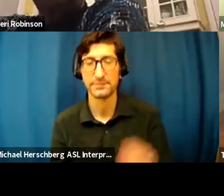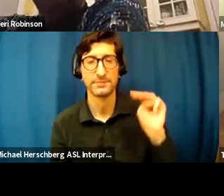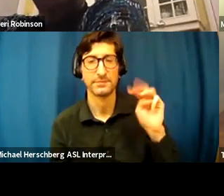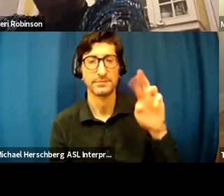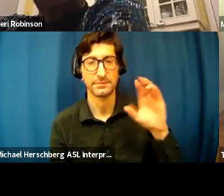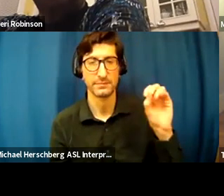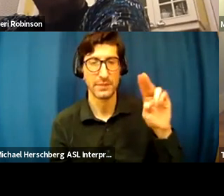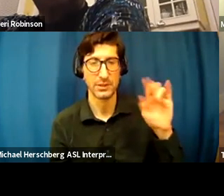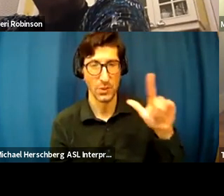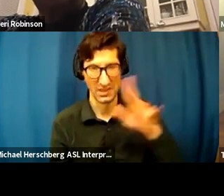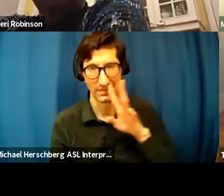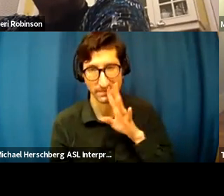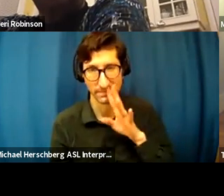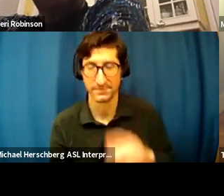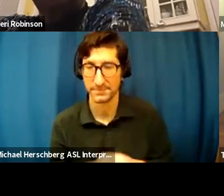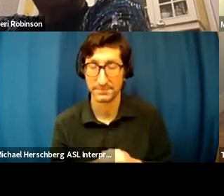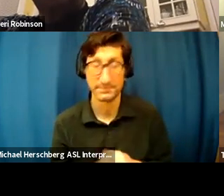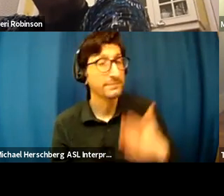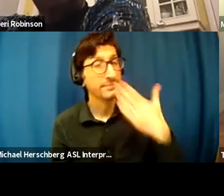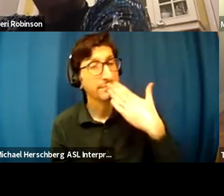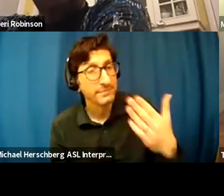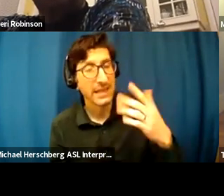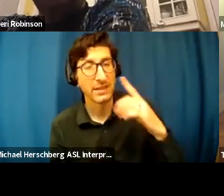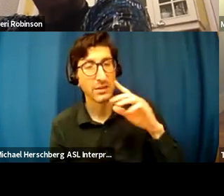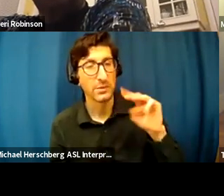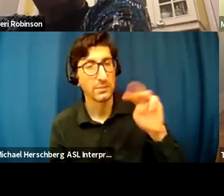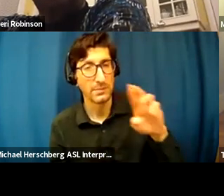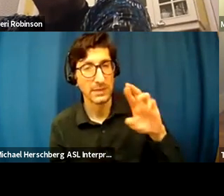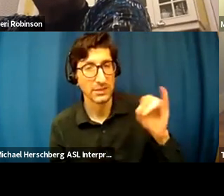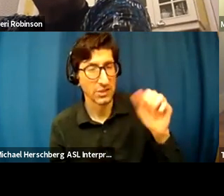Thank you, Mr. James. Appreciate your report. And